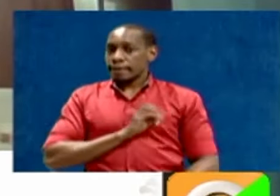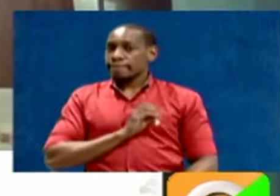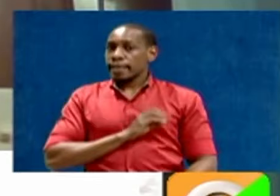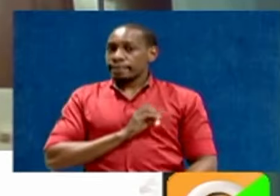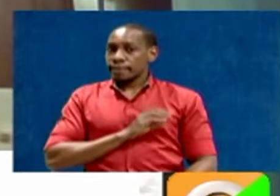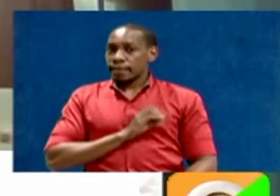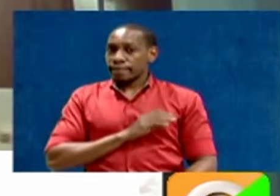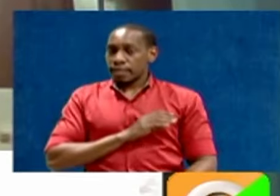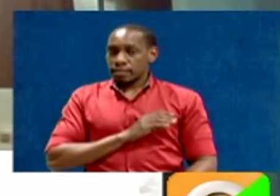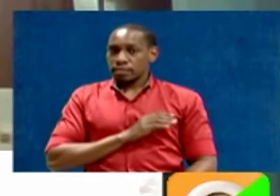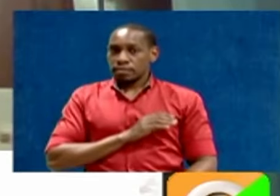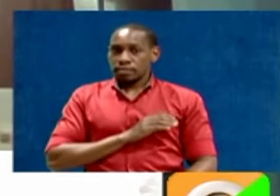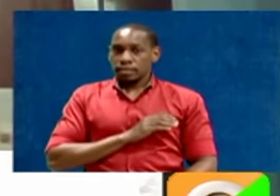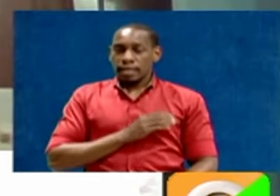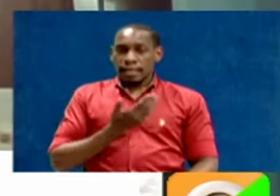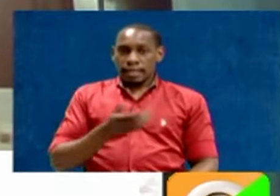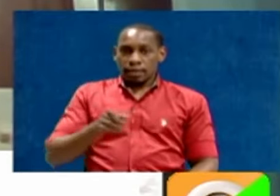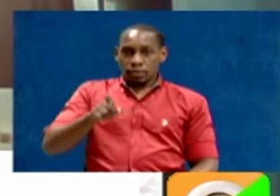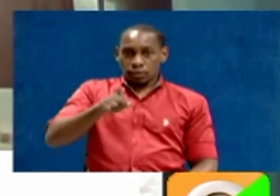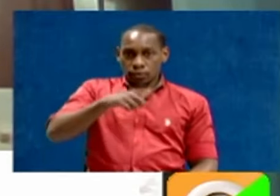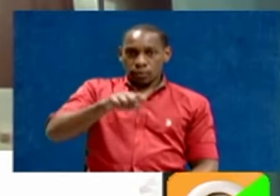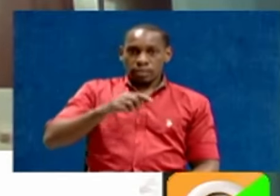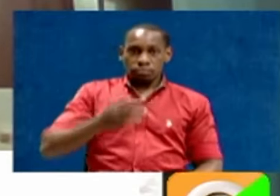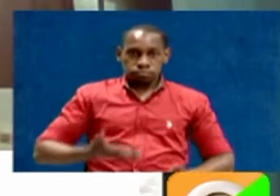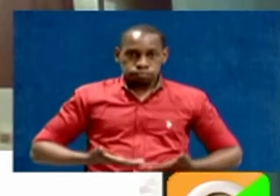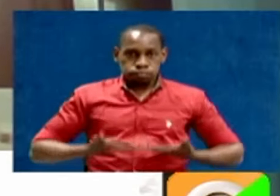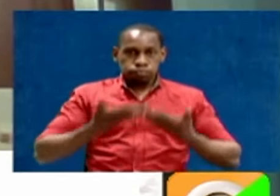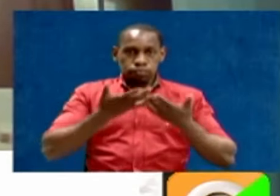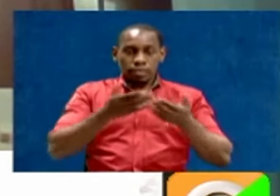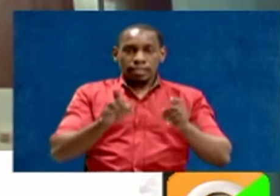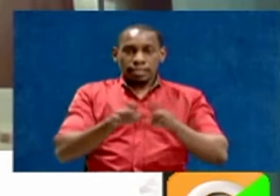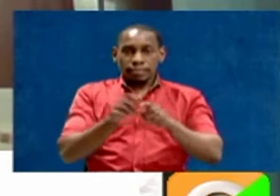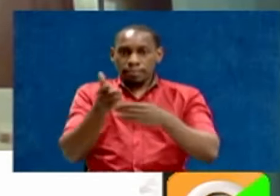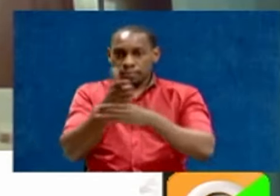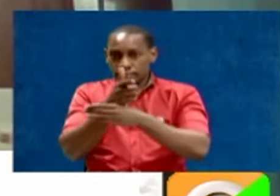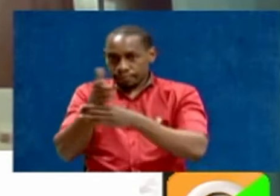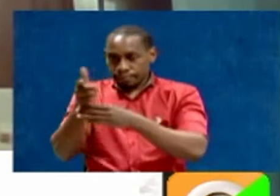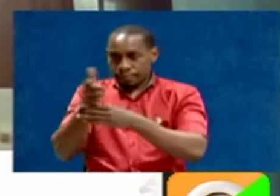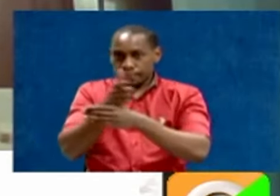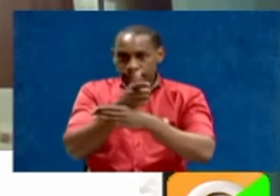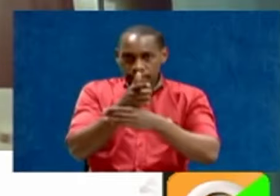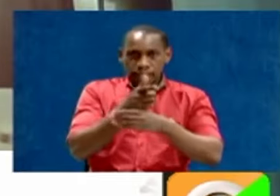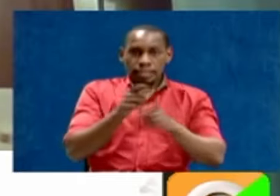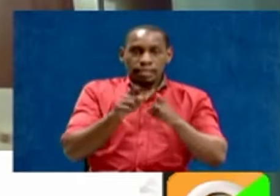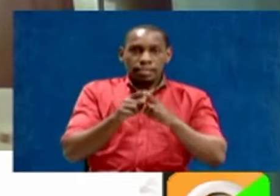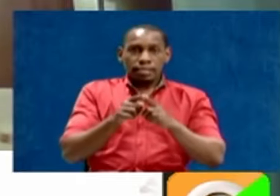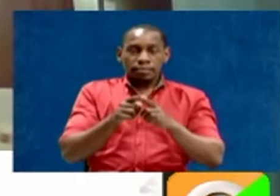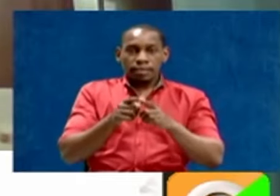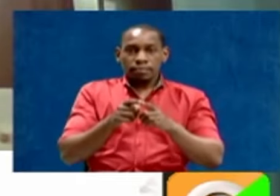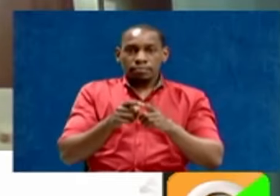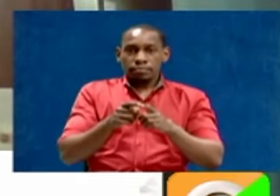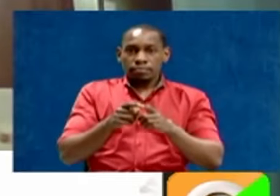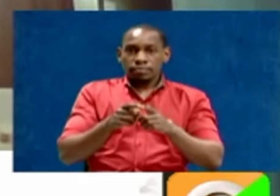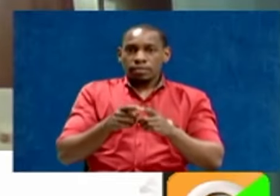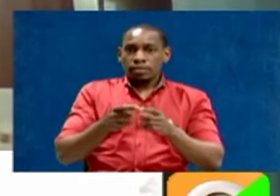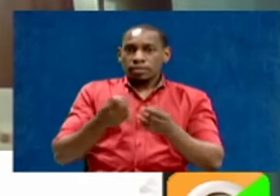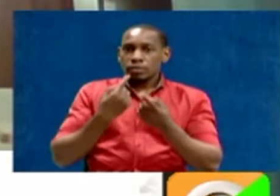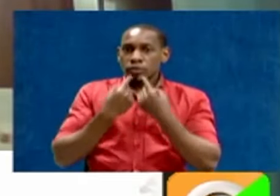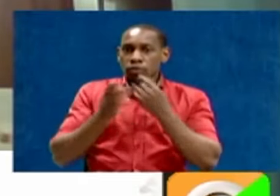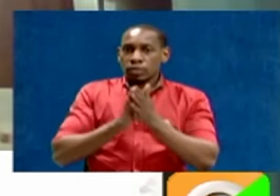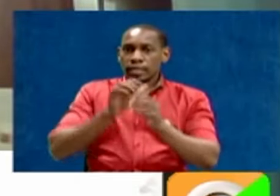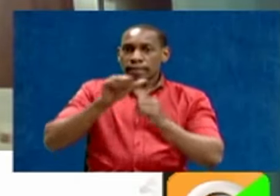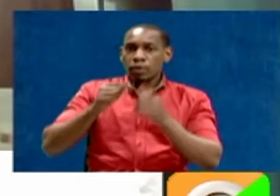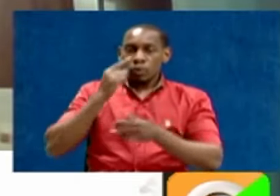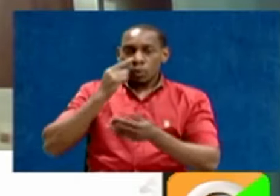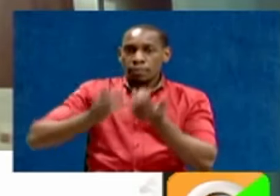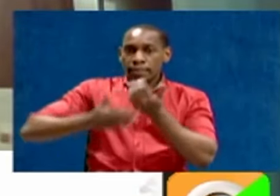so with breaking up this, with speaking about it, documenting it, talking about the home-based therapies that are